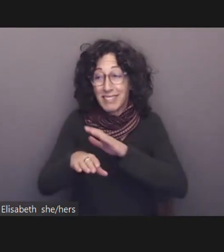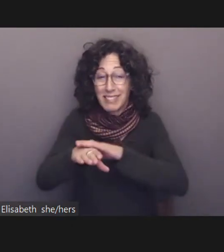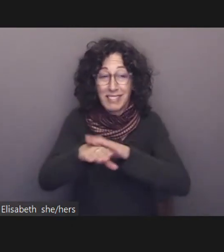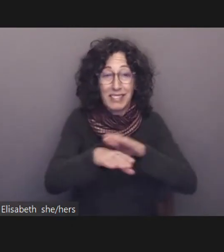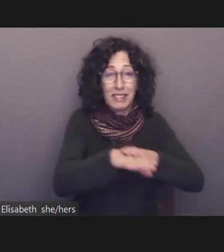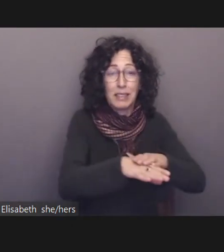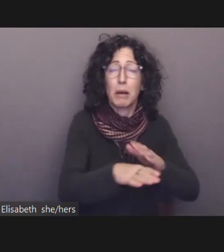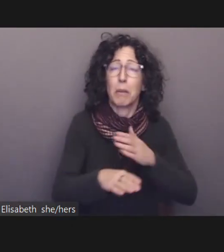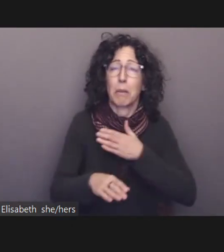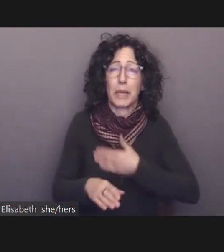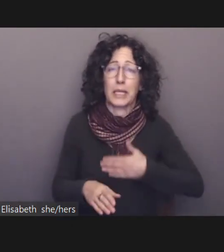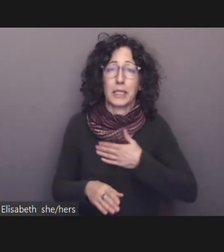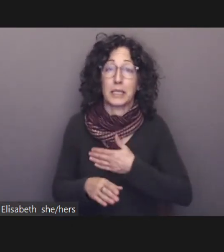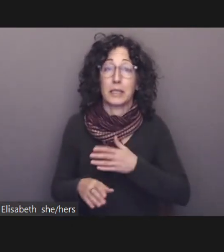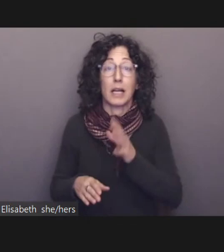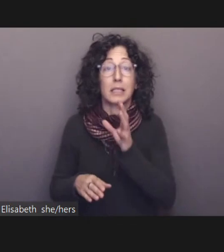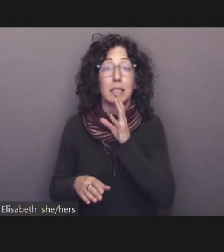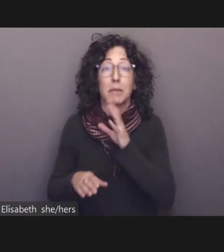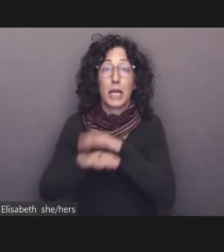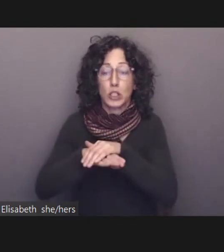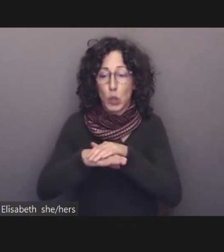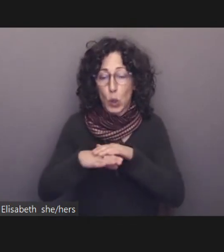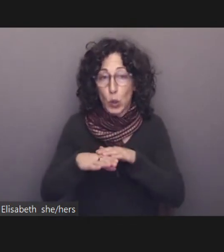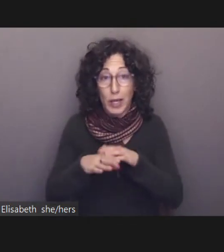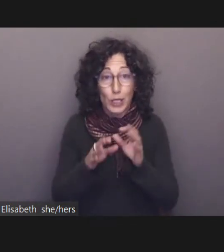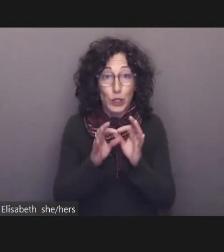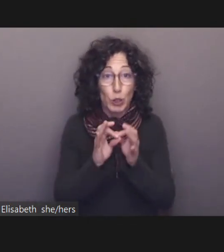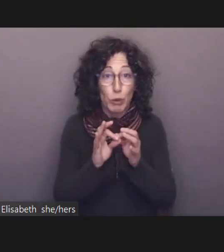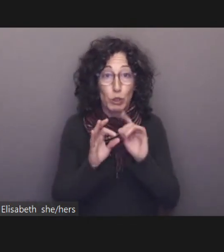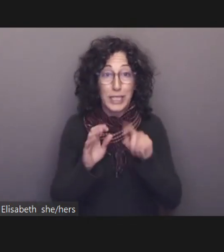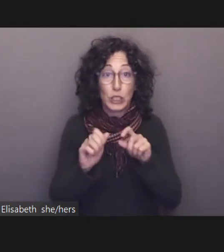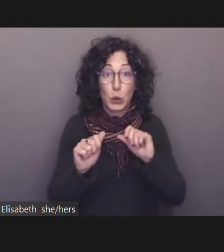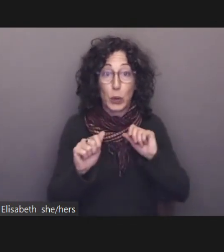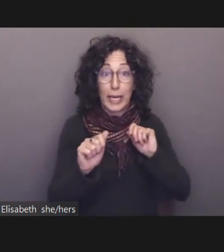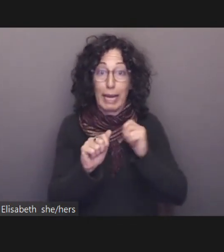that our interpreters can please keep up. Thank you.